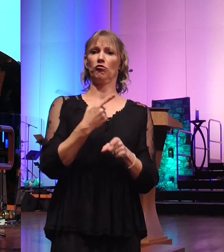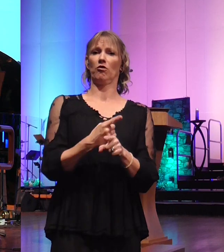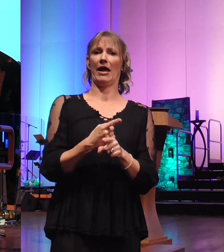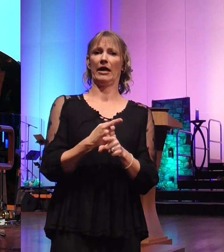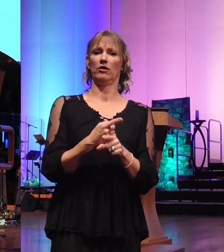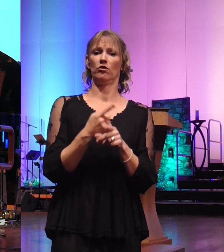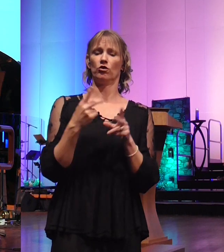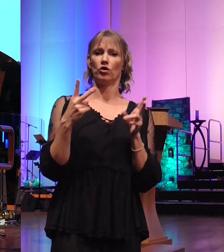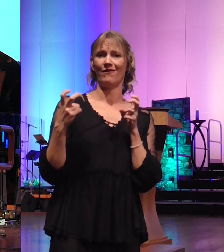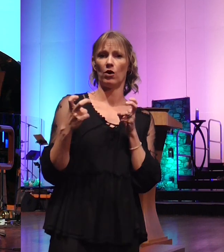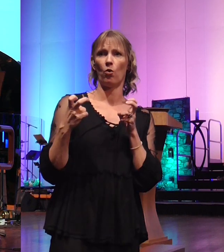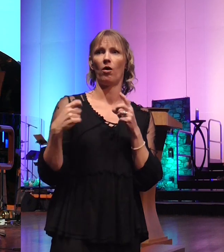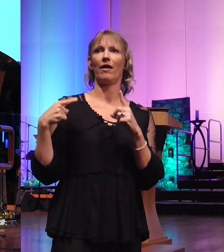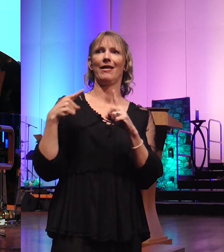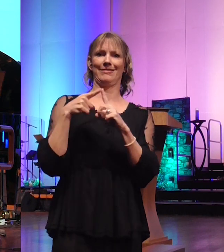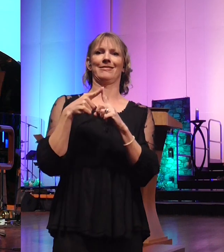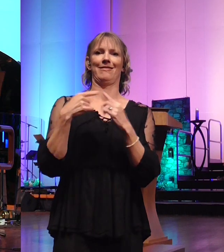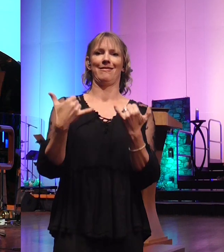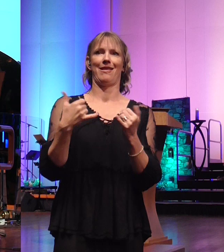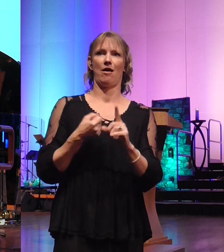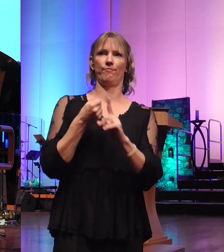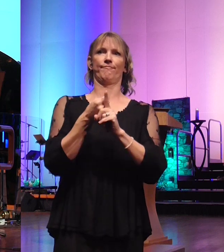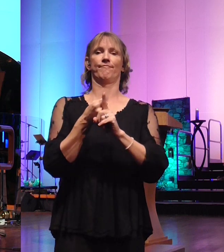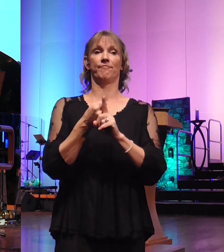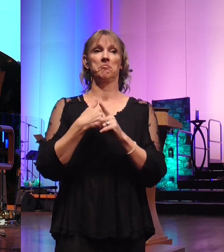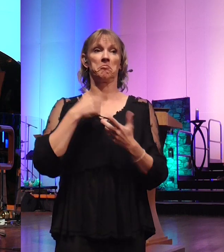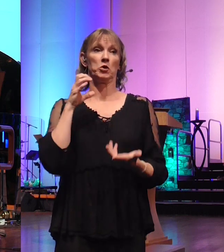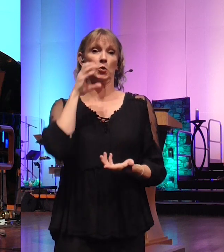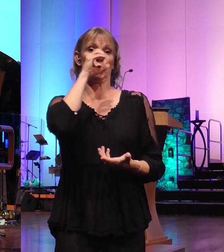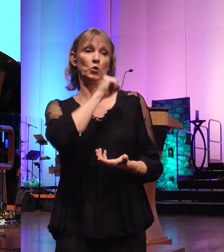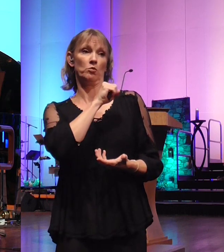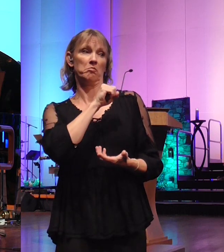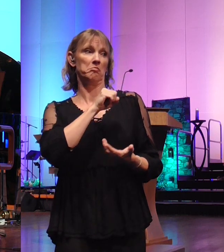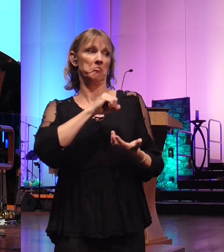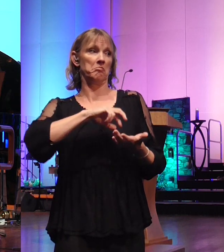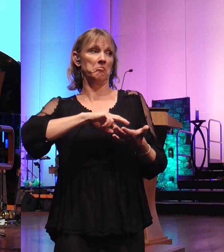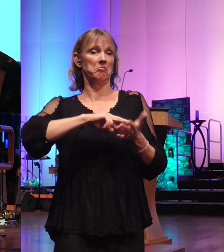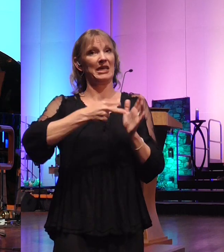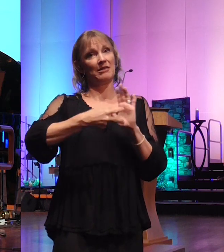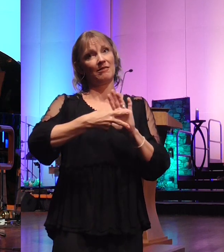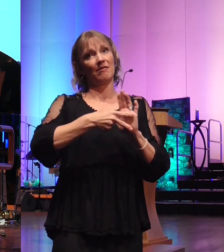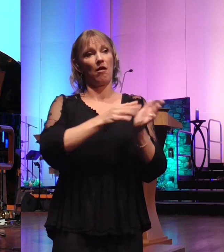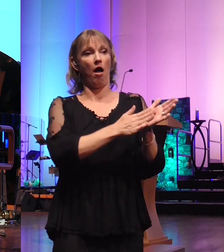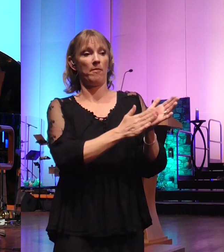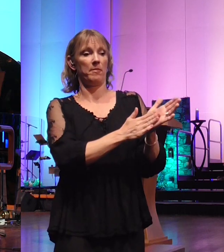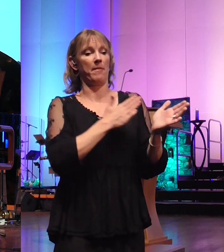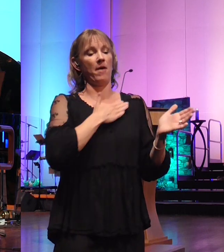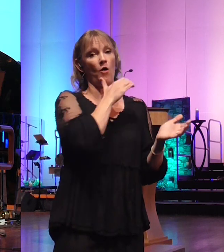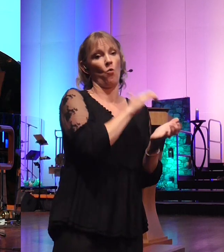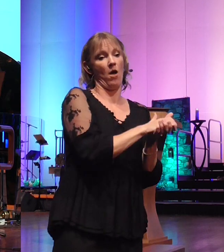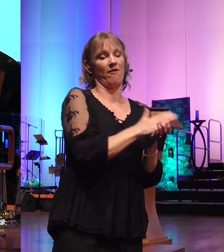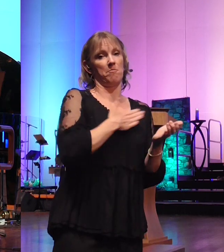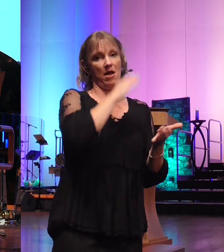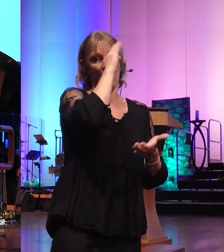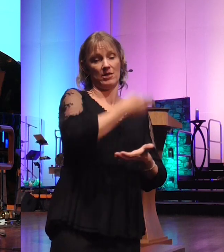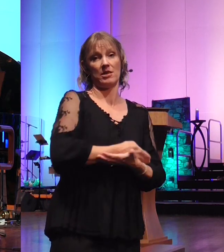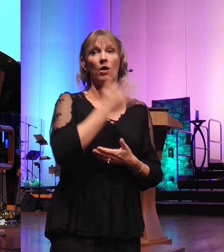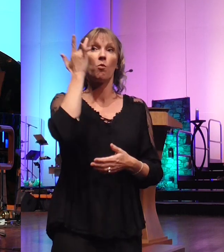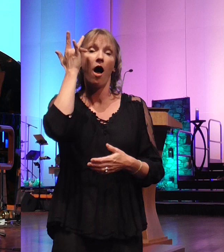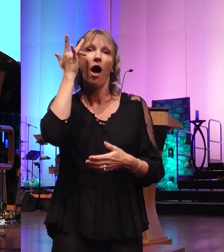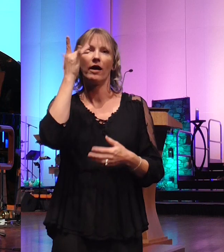record until now. I'm going to assume that that's a compliment to my wife and my boy, because it's a song